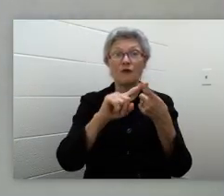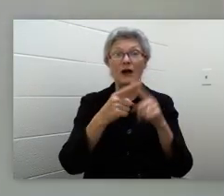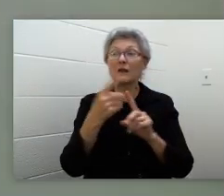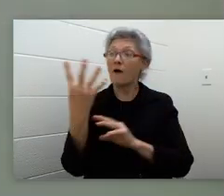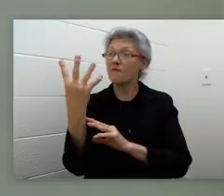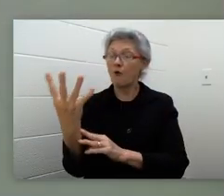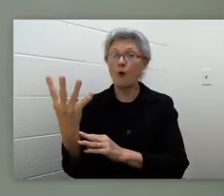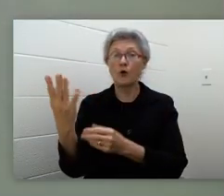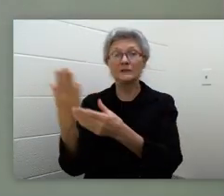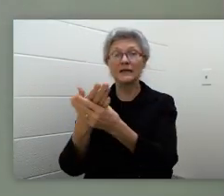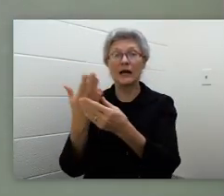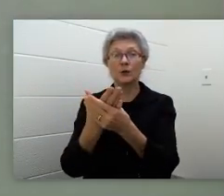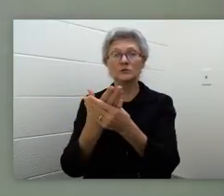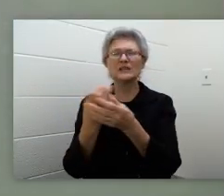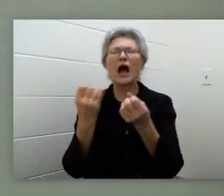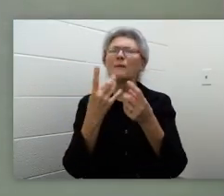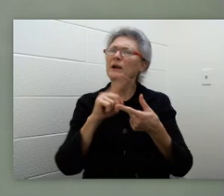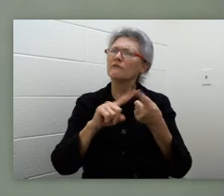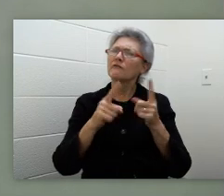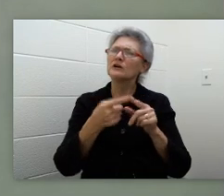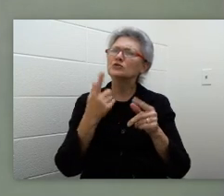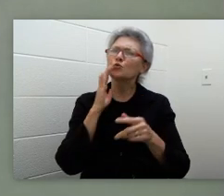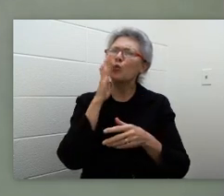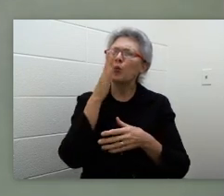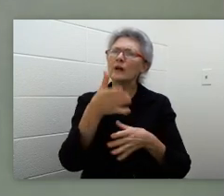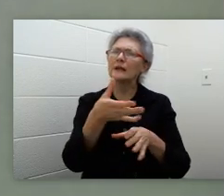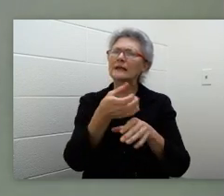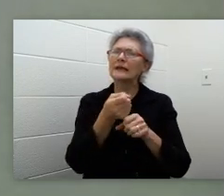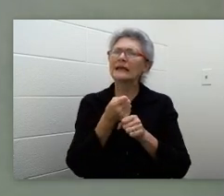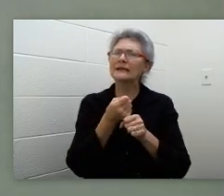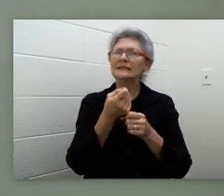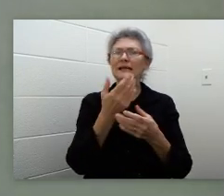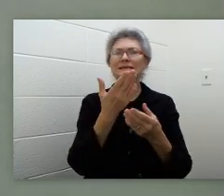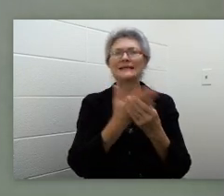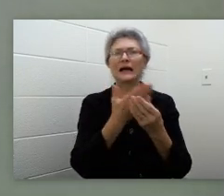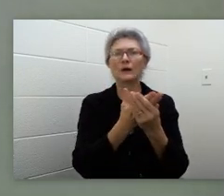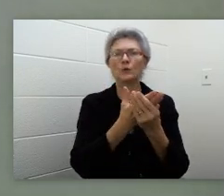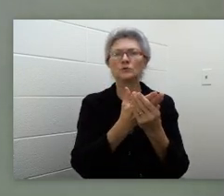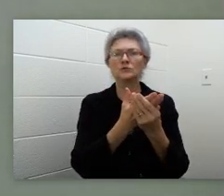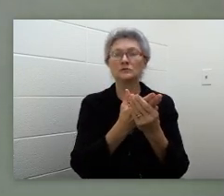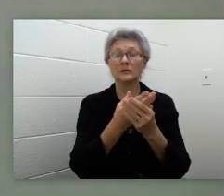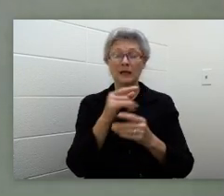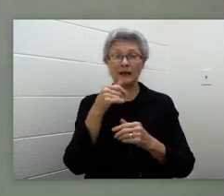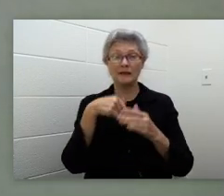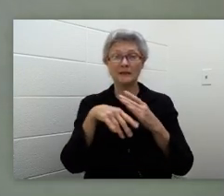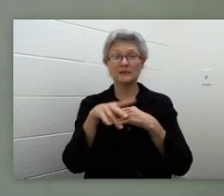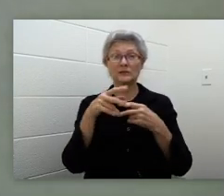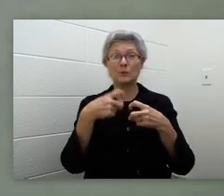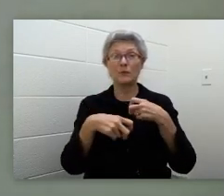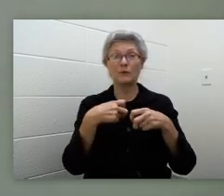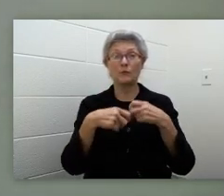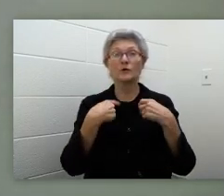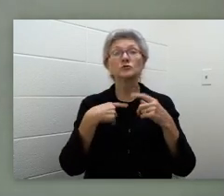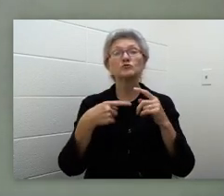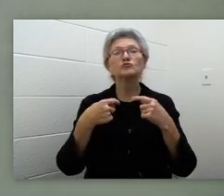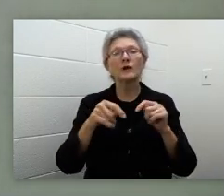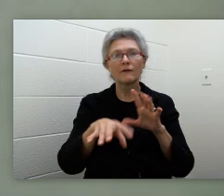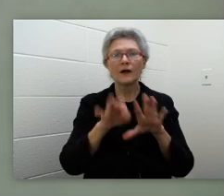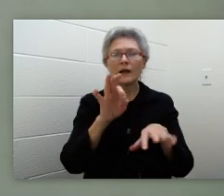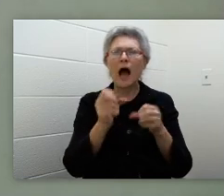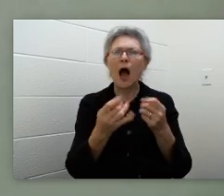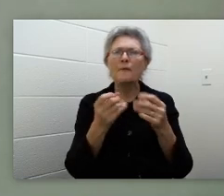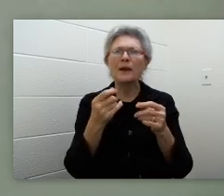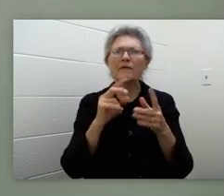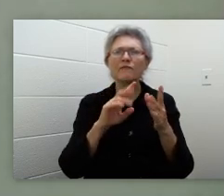many friends will get tacos? So in this problem, we're trying to find out how